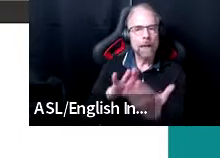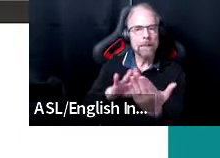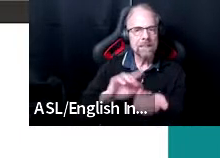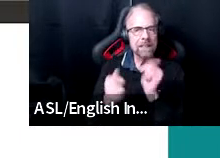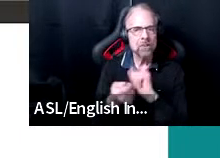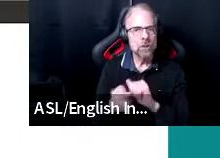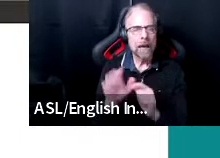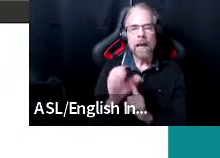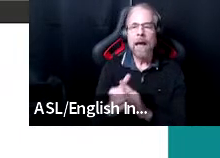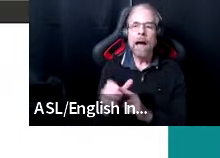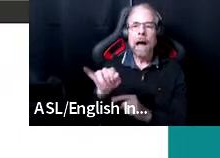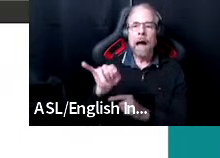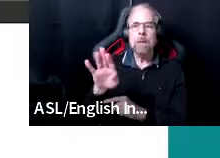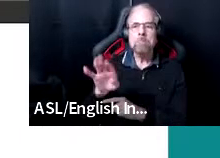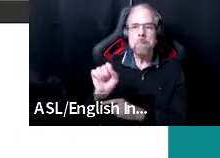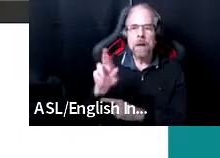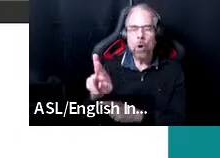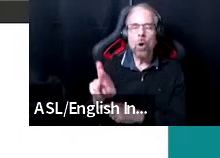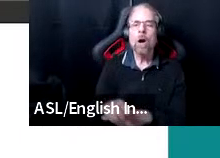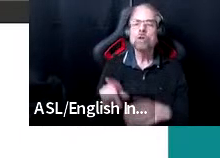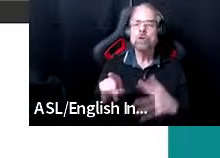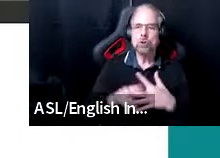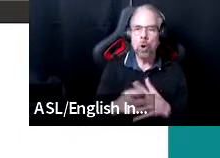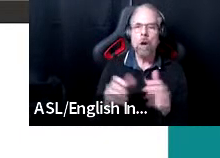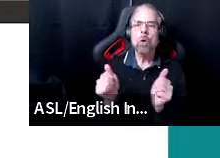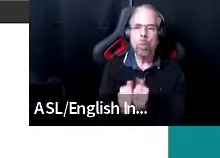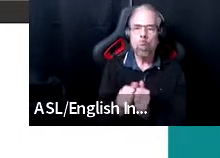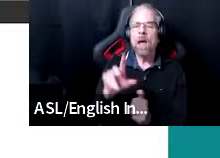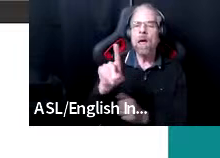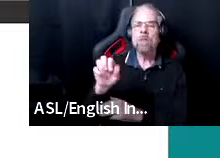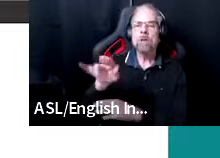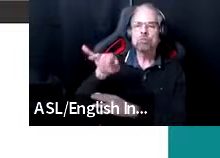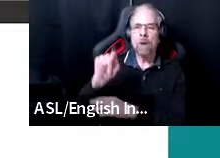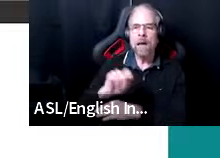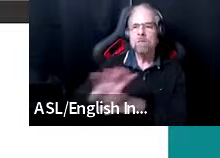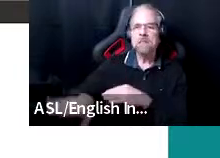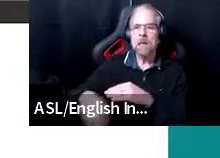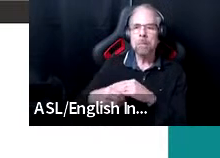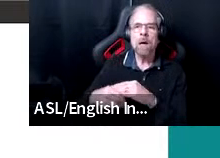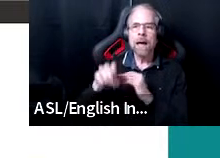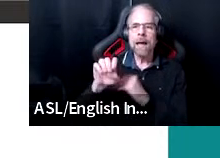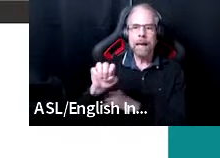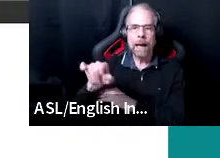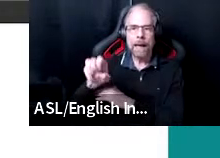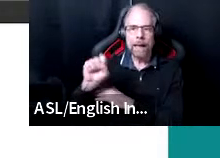IBR started out drafting the draft supplemental EIS. Next slide.